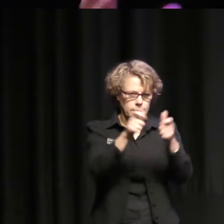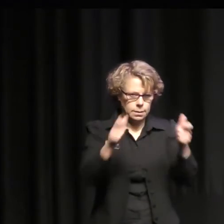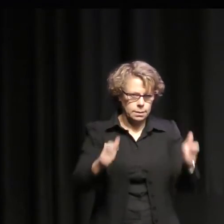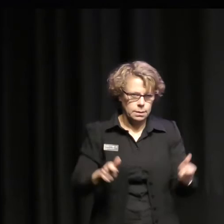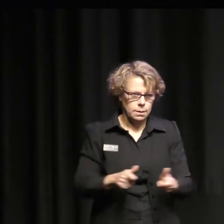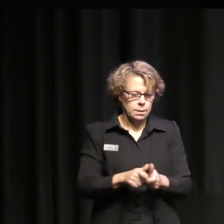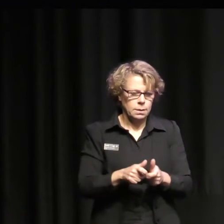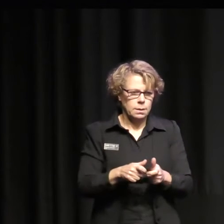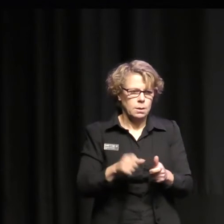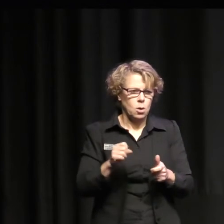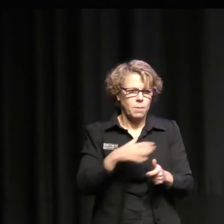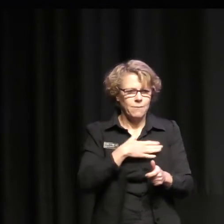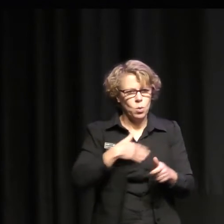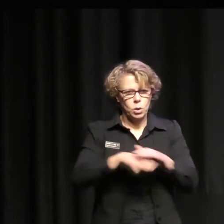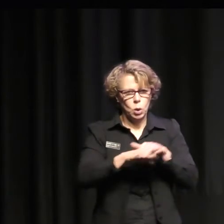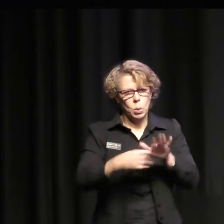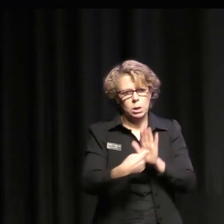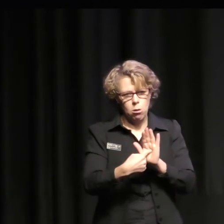our constitutions.